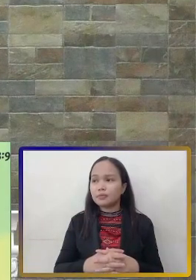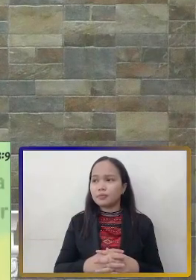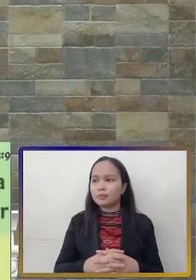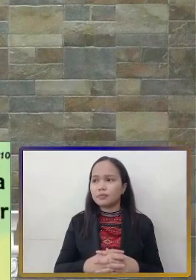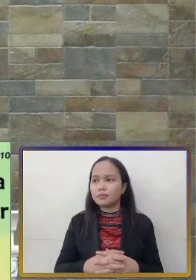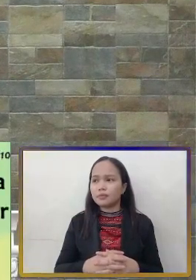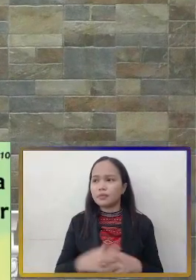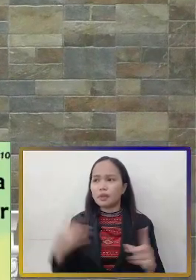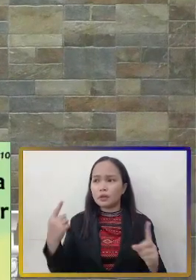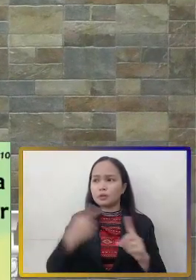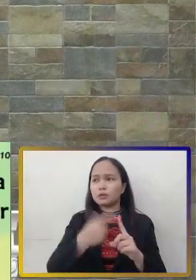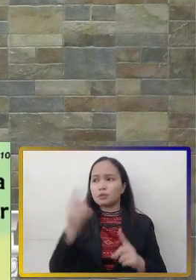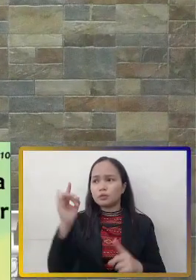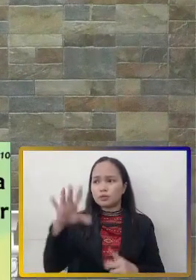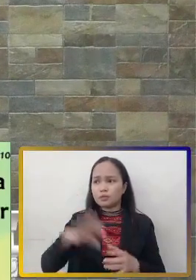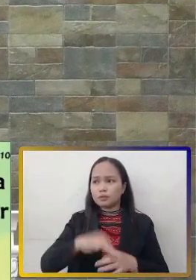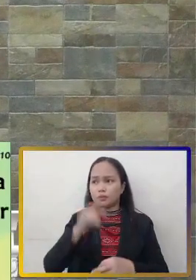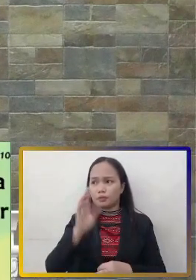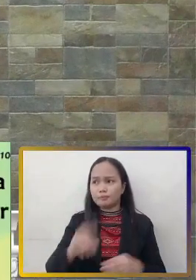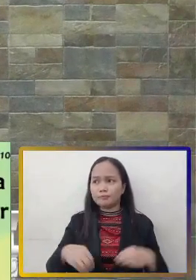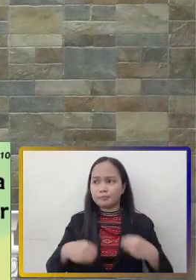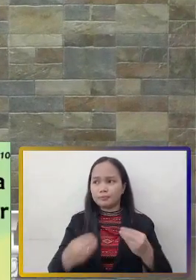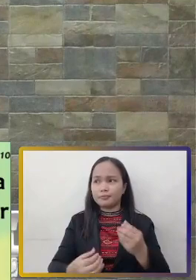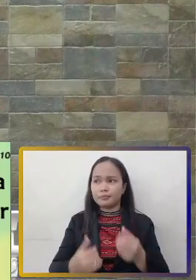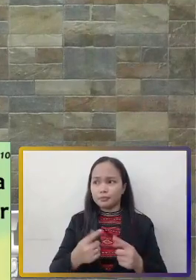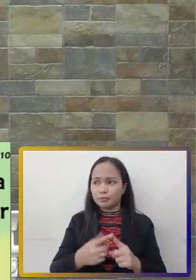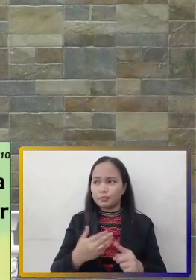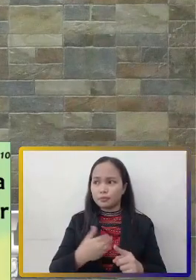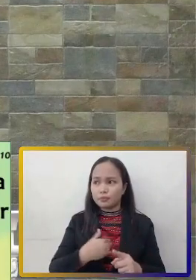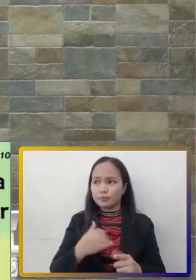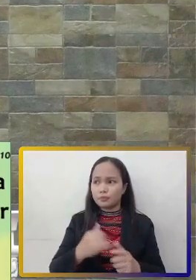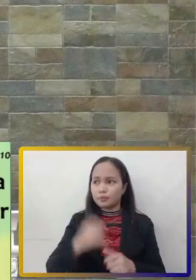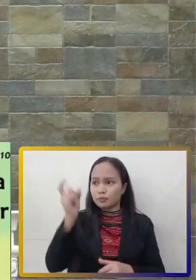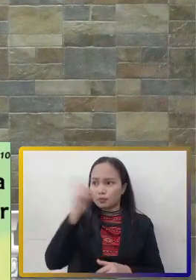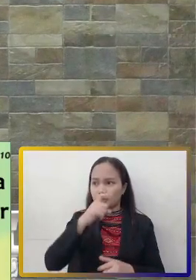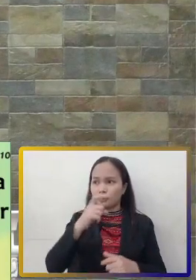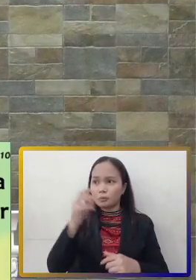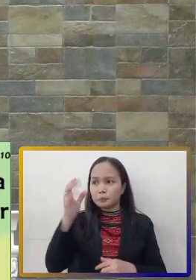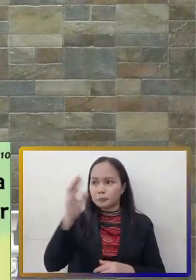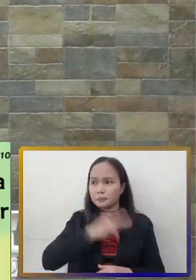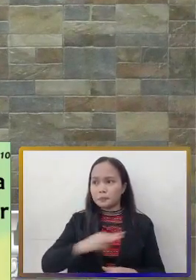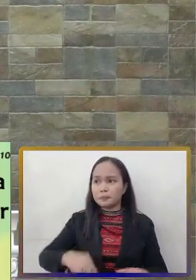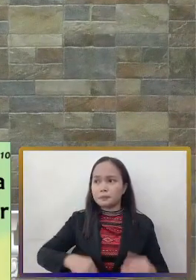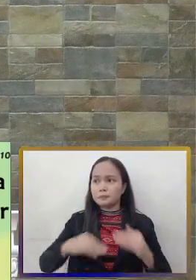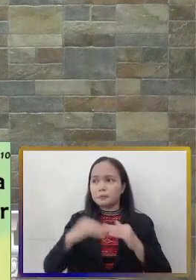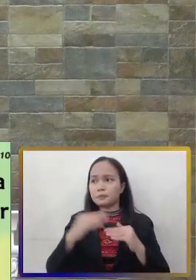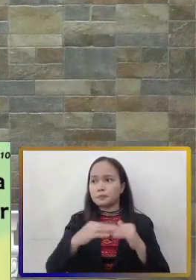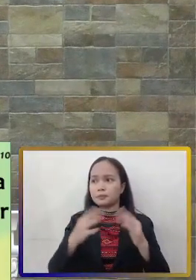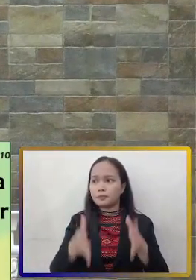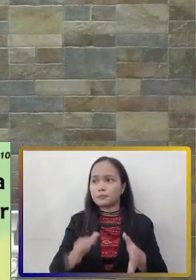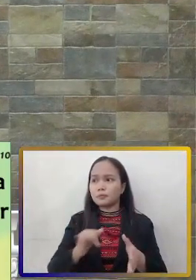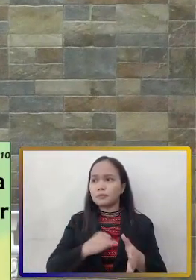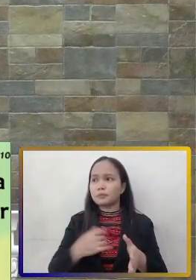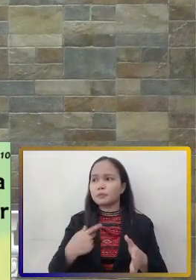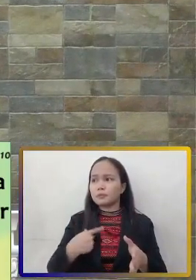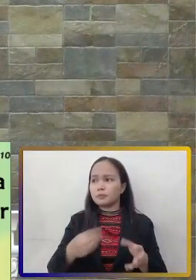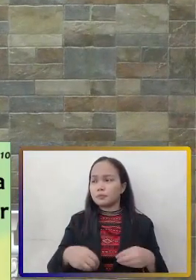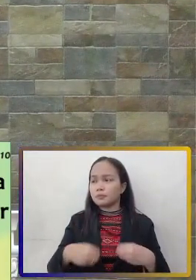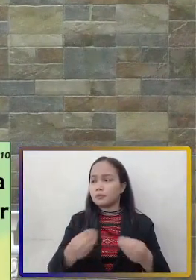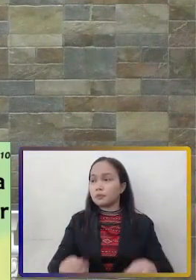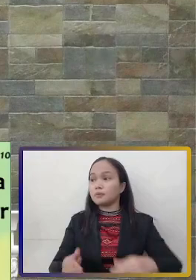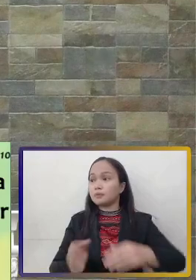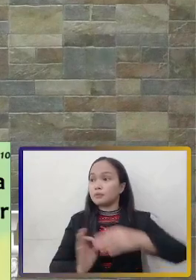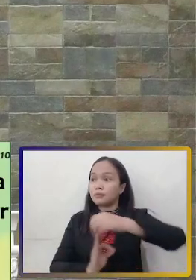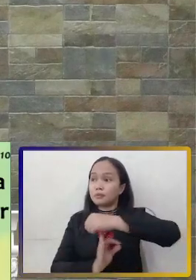According to the grace of God, which is given unto me as a wise master builder, I have laid the foundation. You see